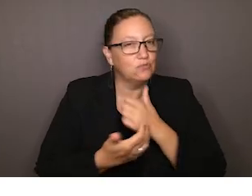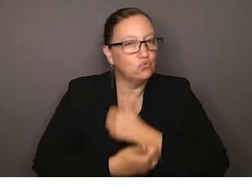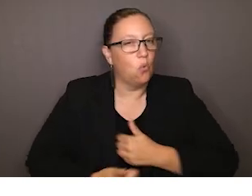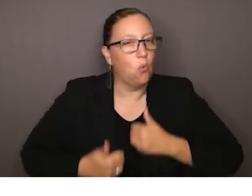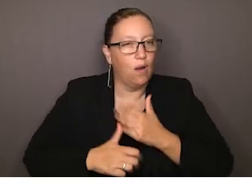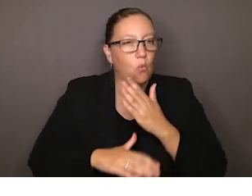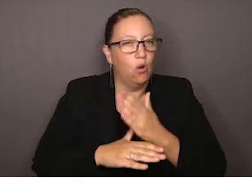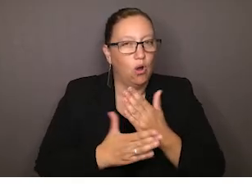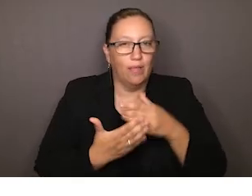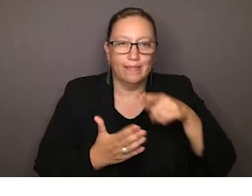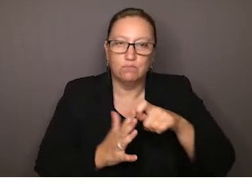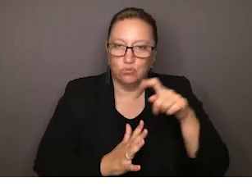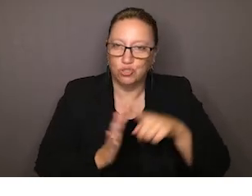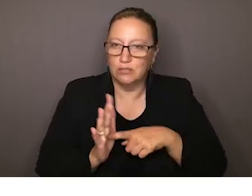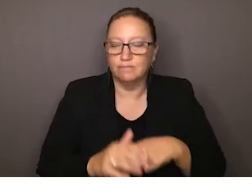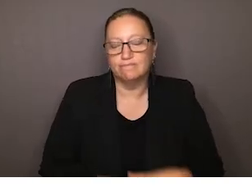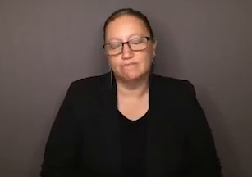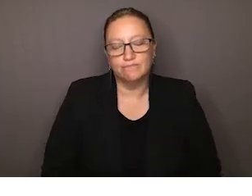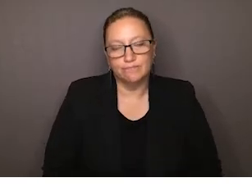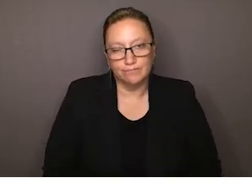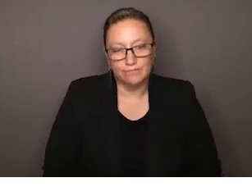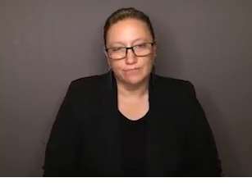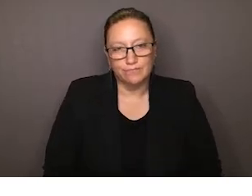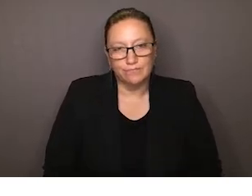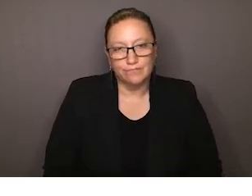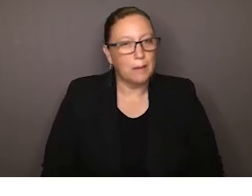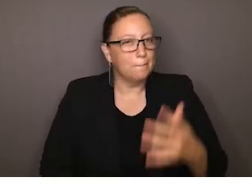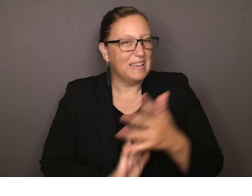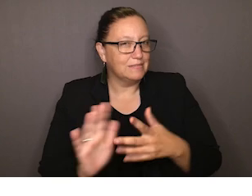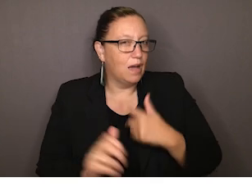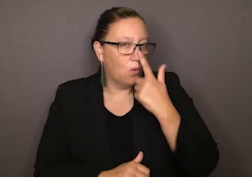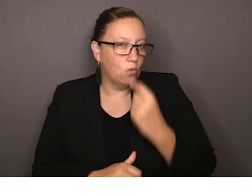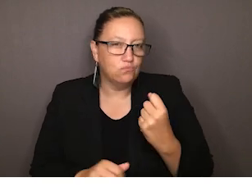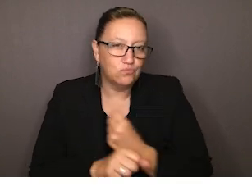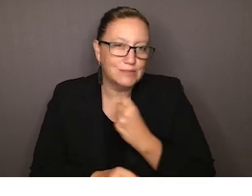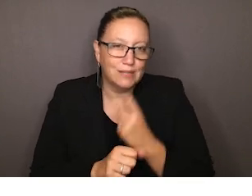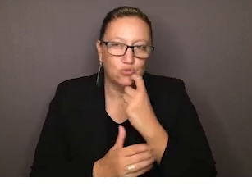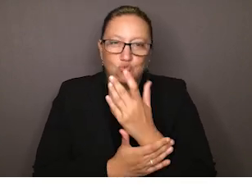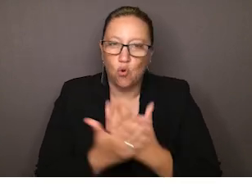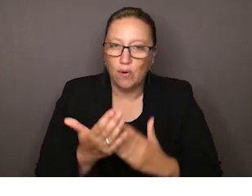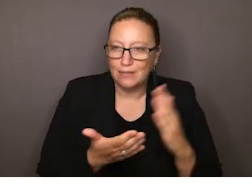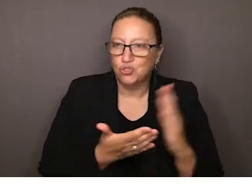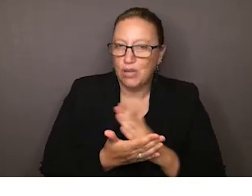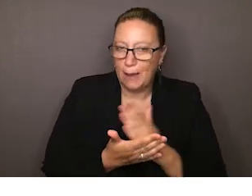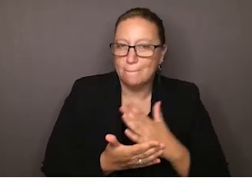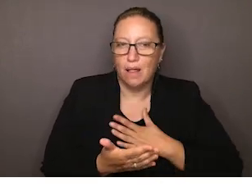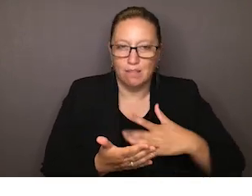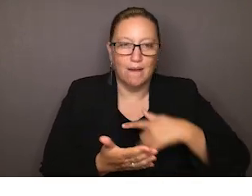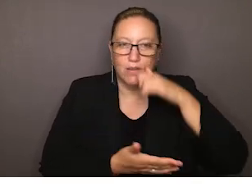really enjoyed working on the projects because I could create stories and share my